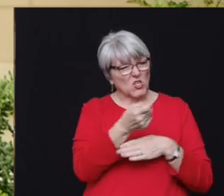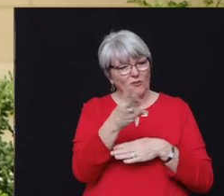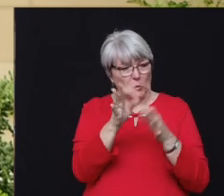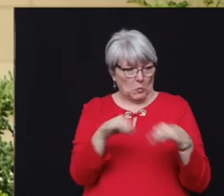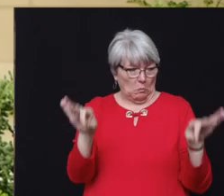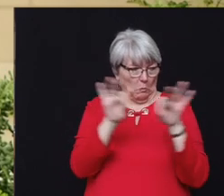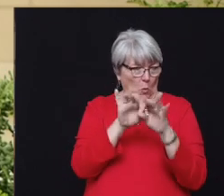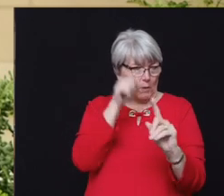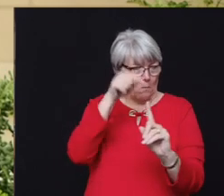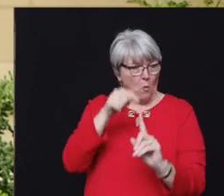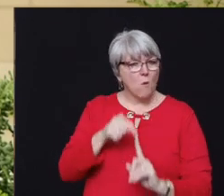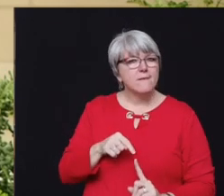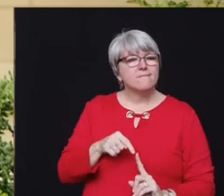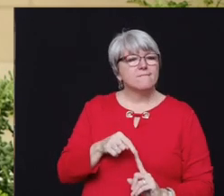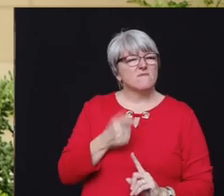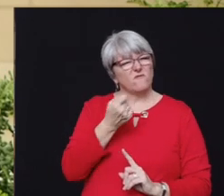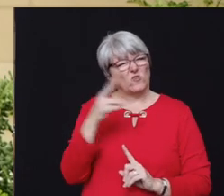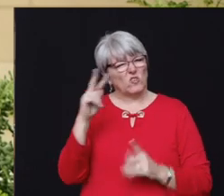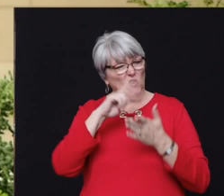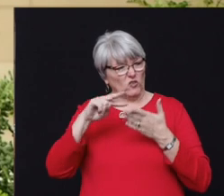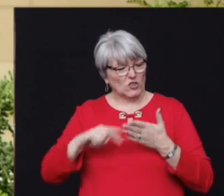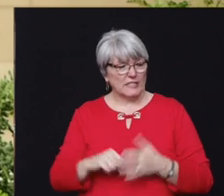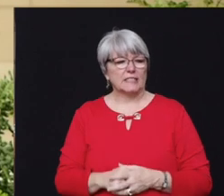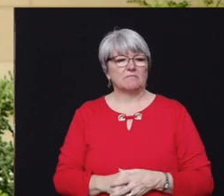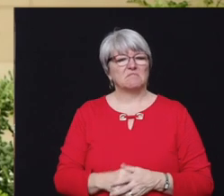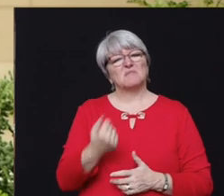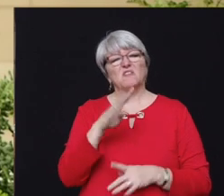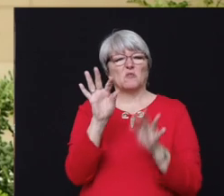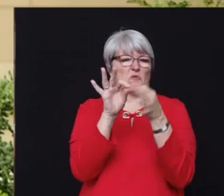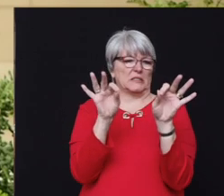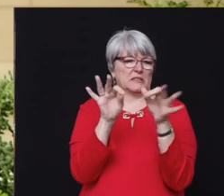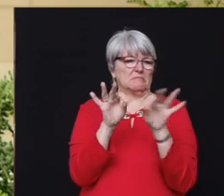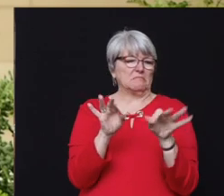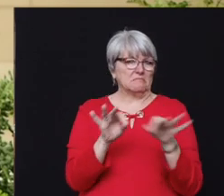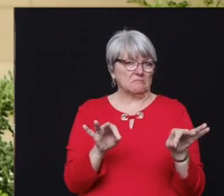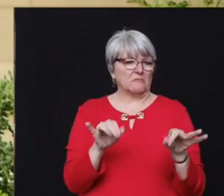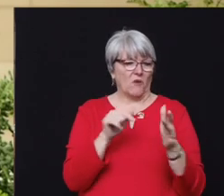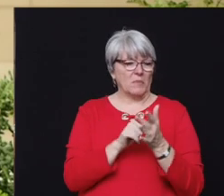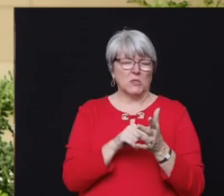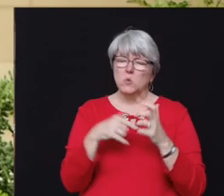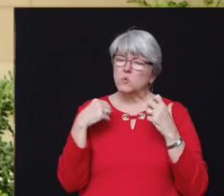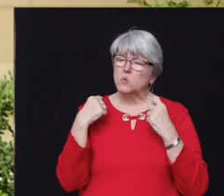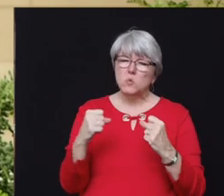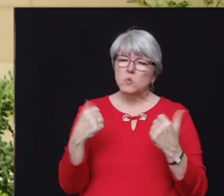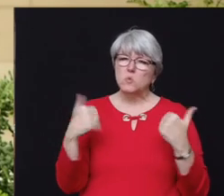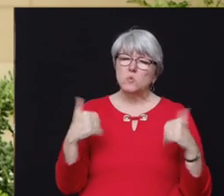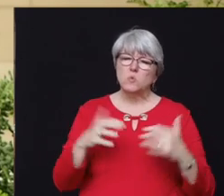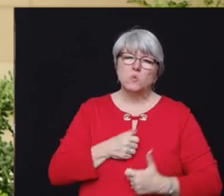key elements, a few verses, and a couple of phrases from this powerful